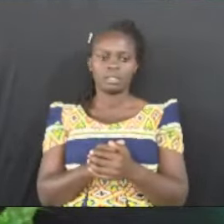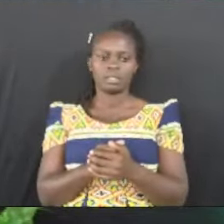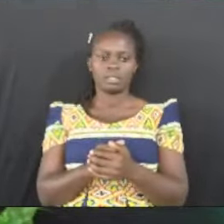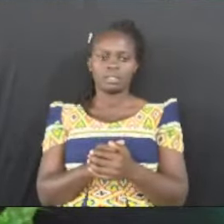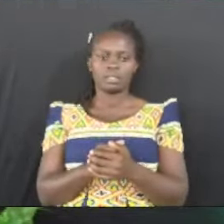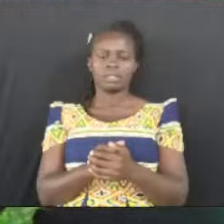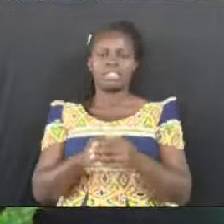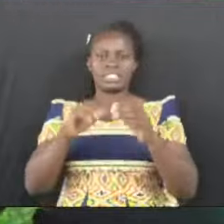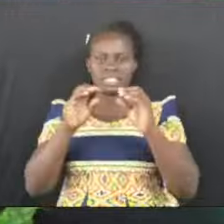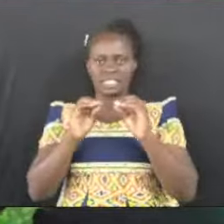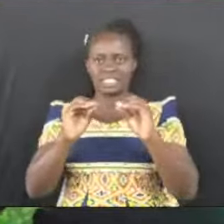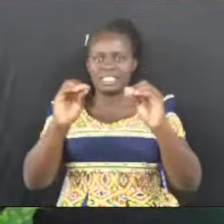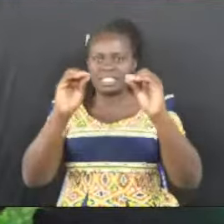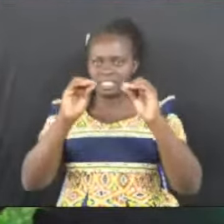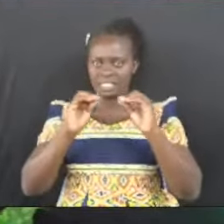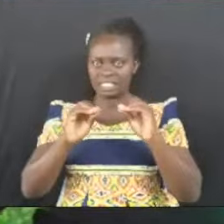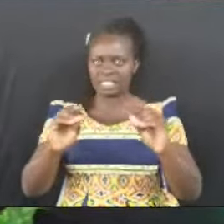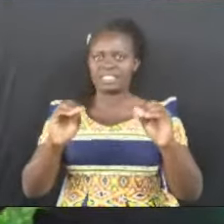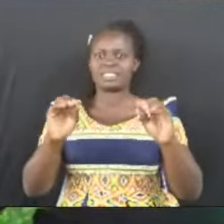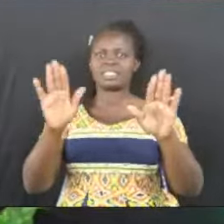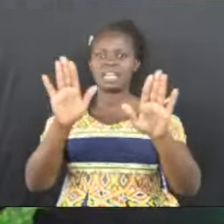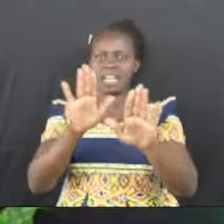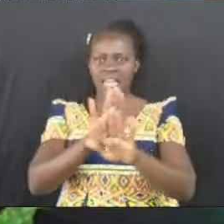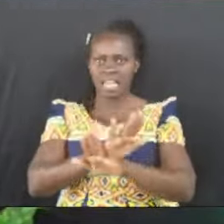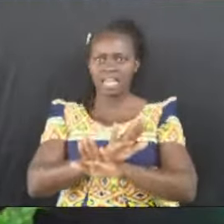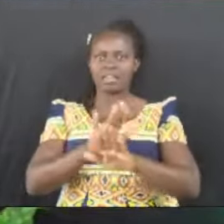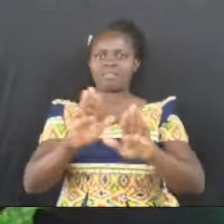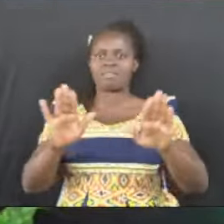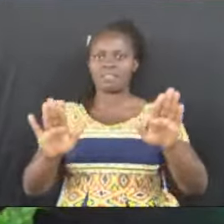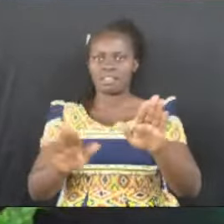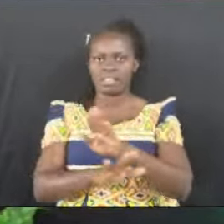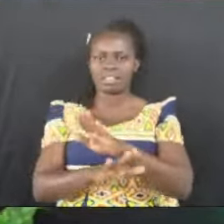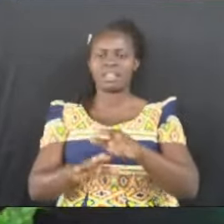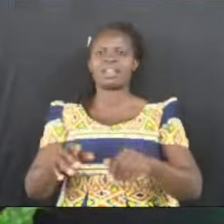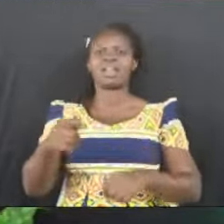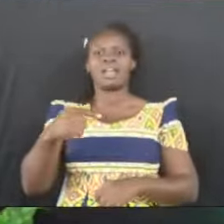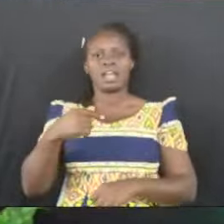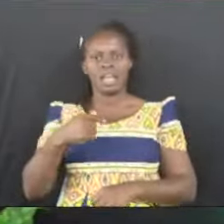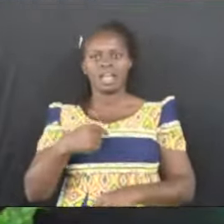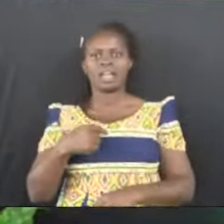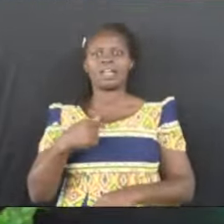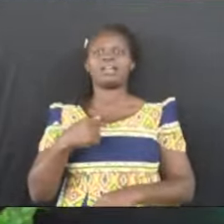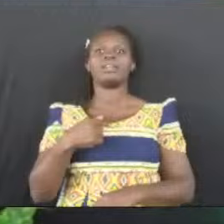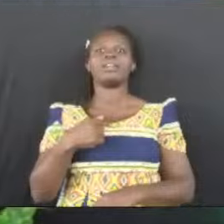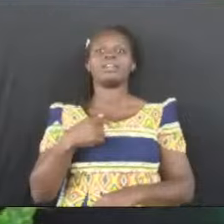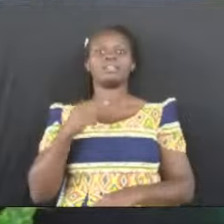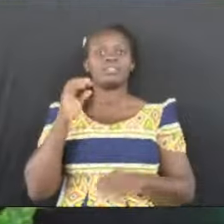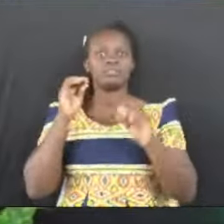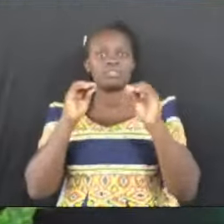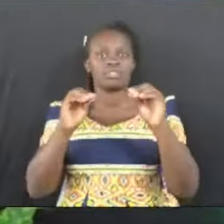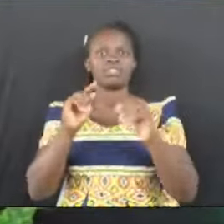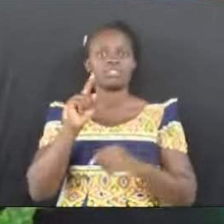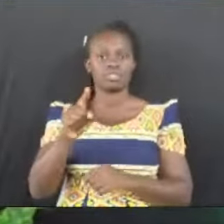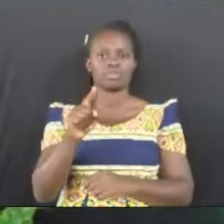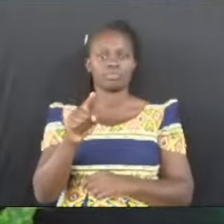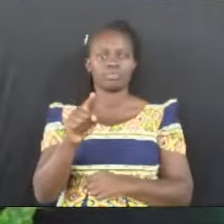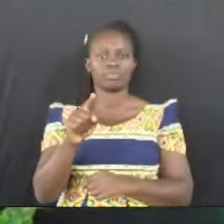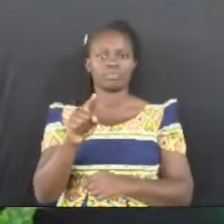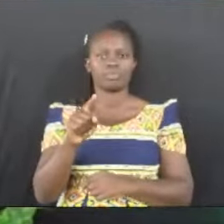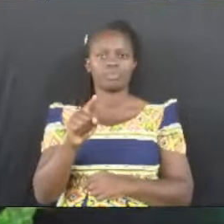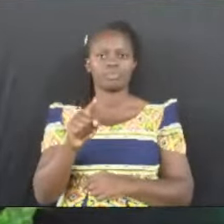teach everything that I commanded. I am with you always. Now, this is the Gospel of